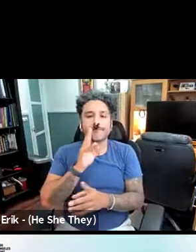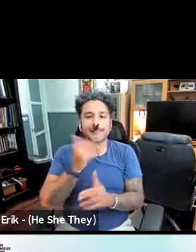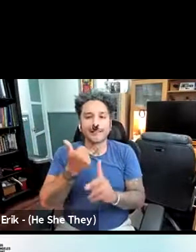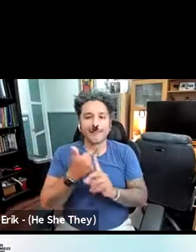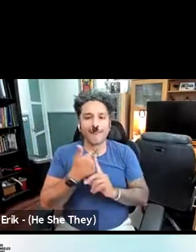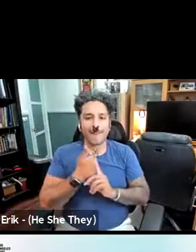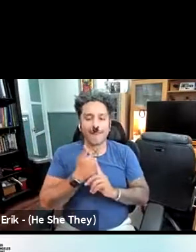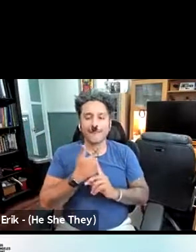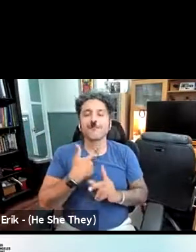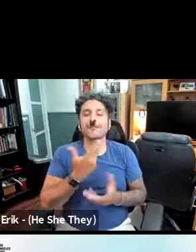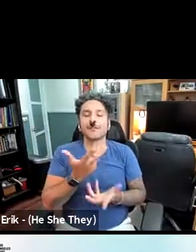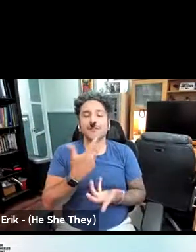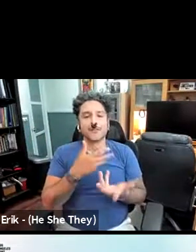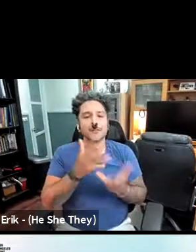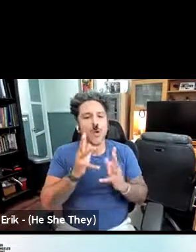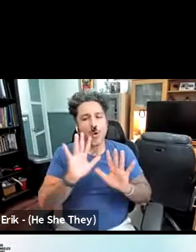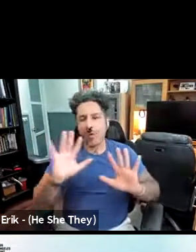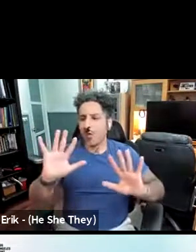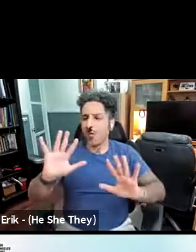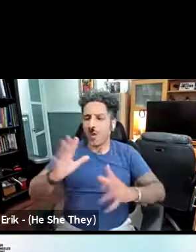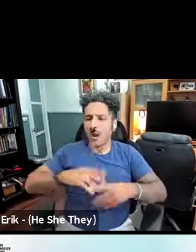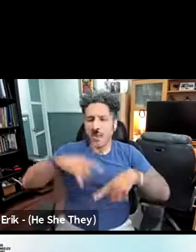head sometimes, I'm like, wait, hold up.